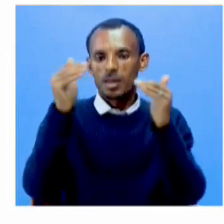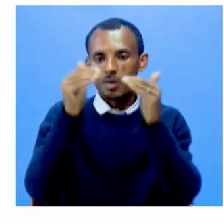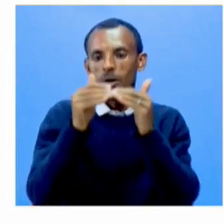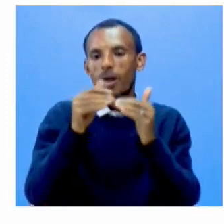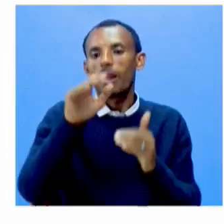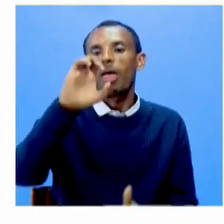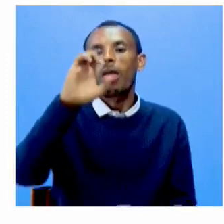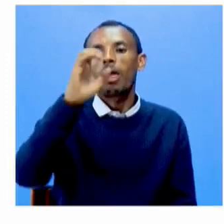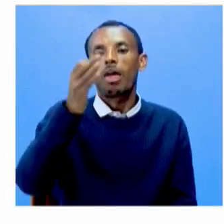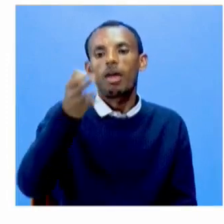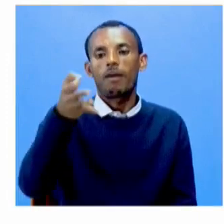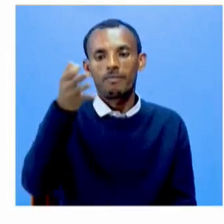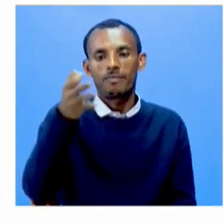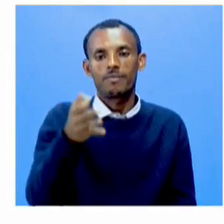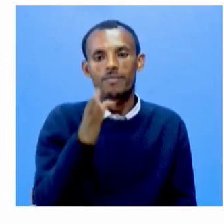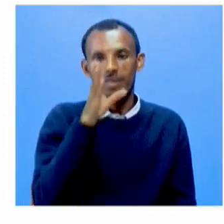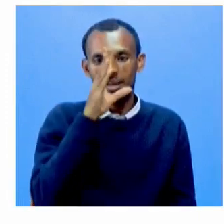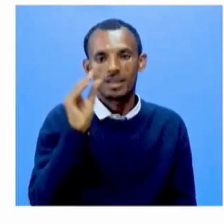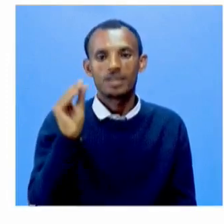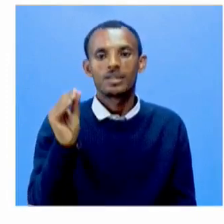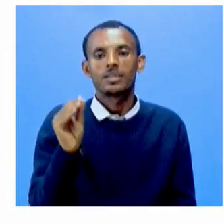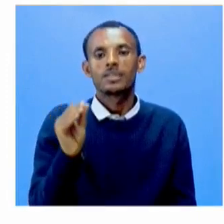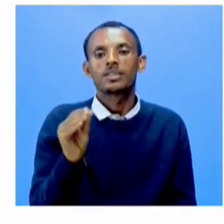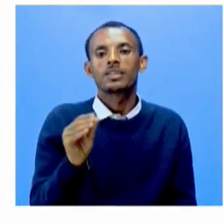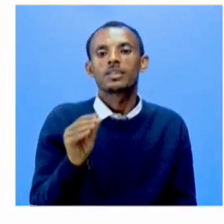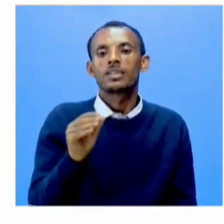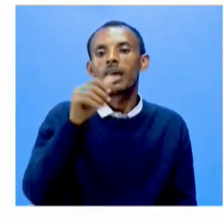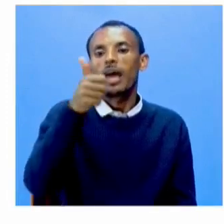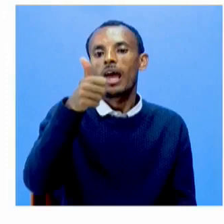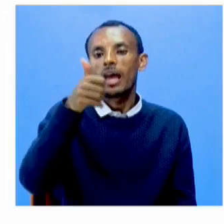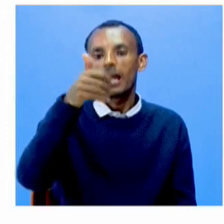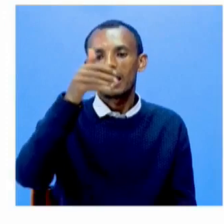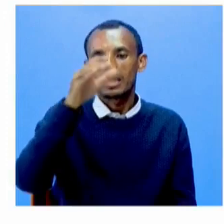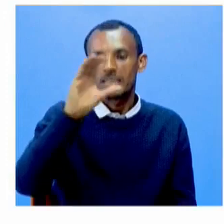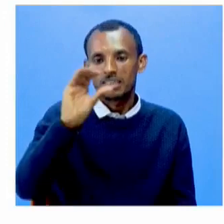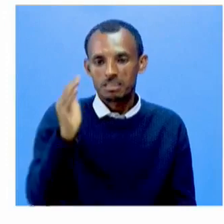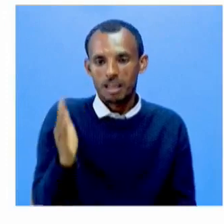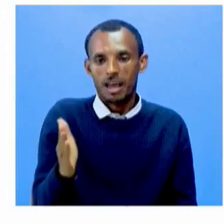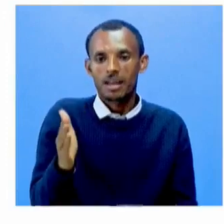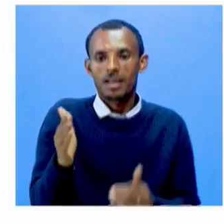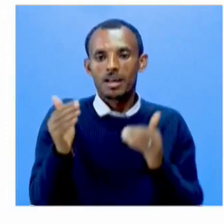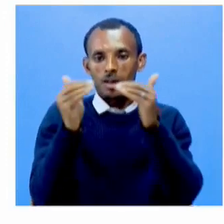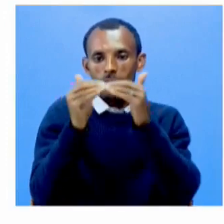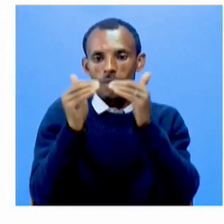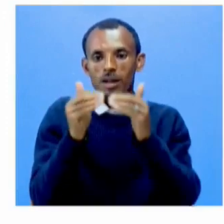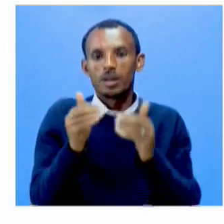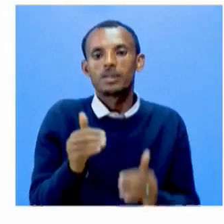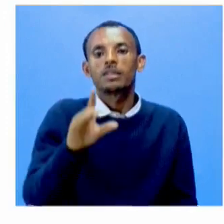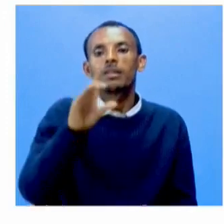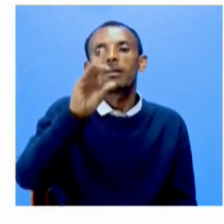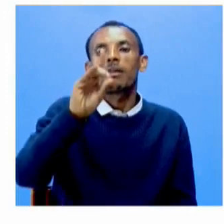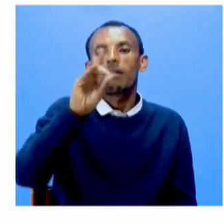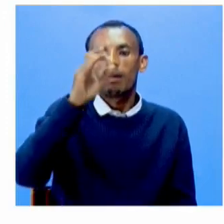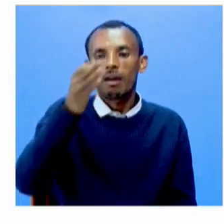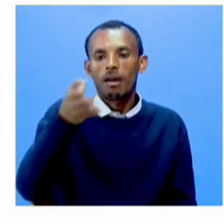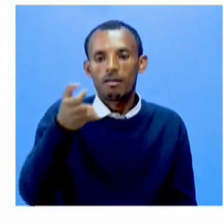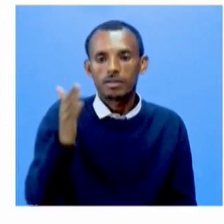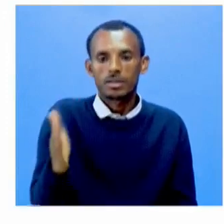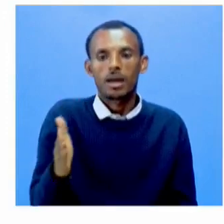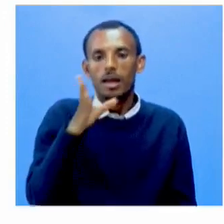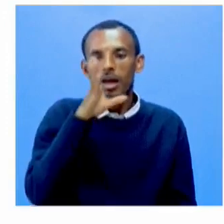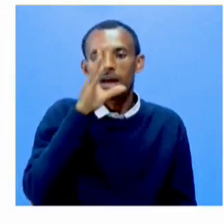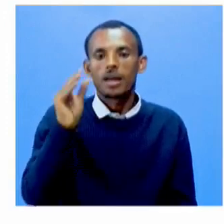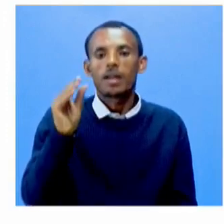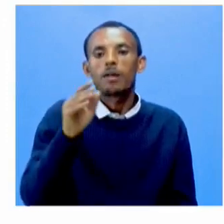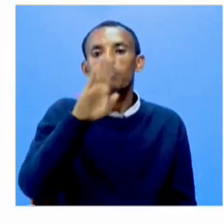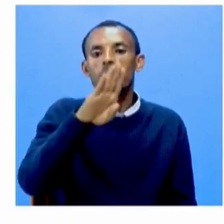this one, and assume this side is congruent to this side, and